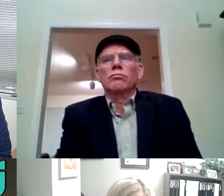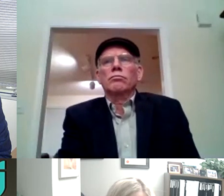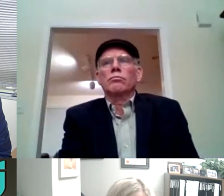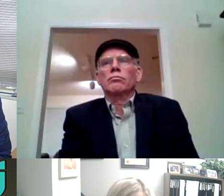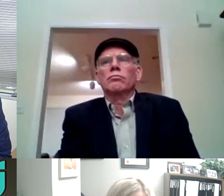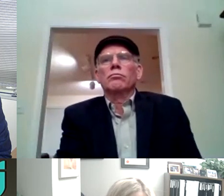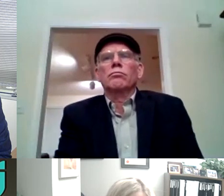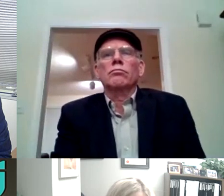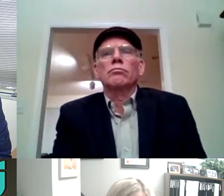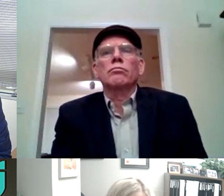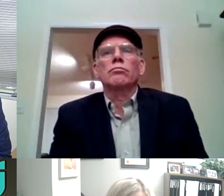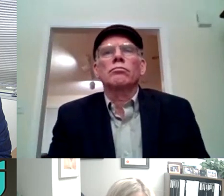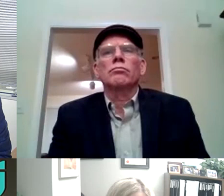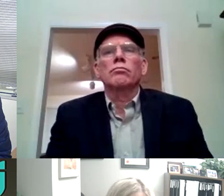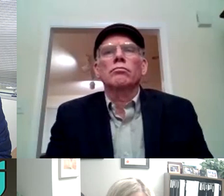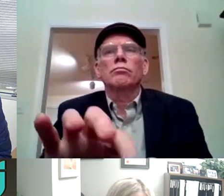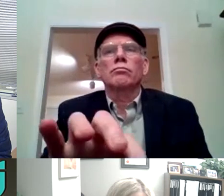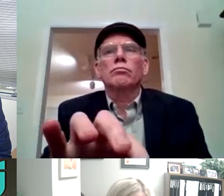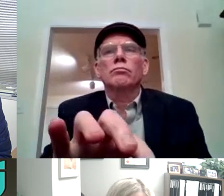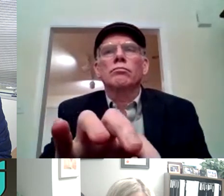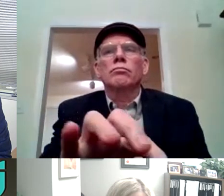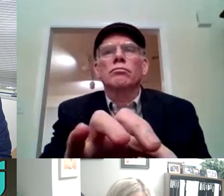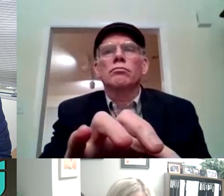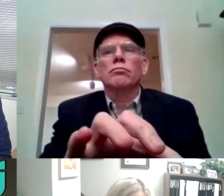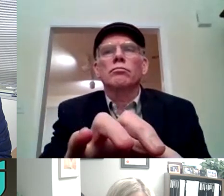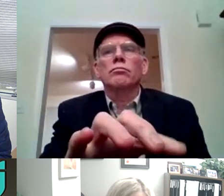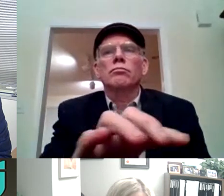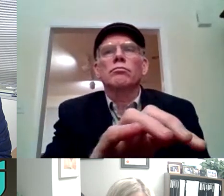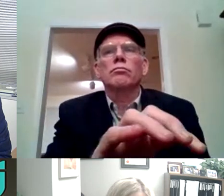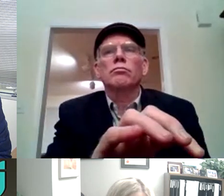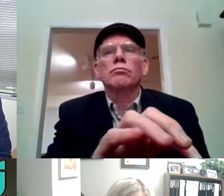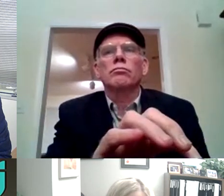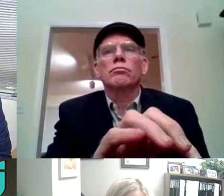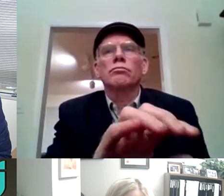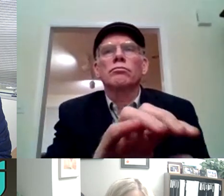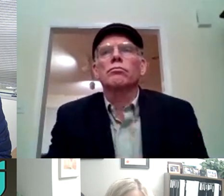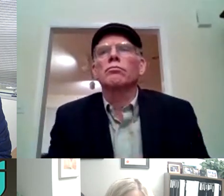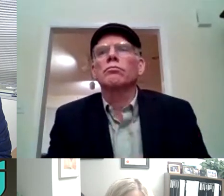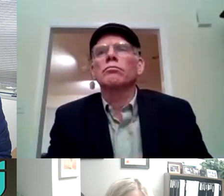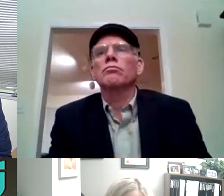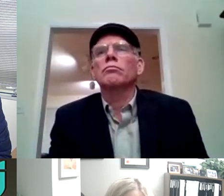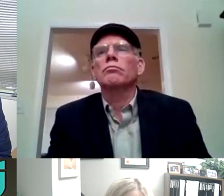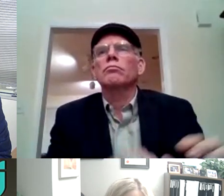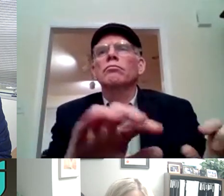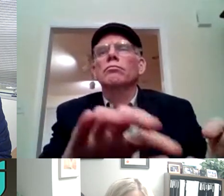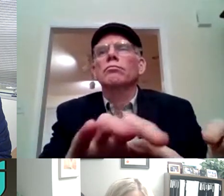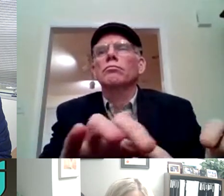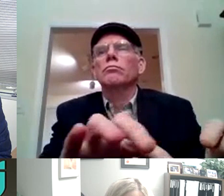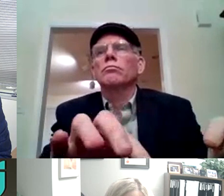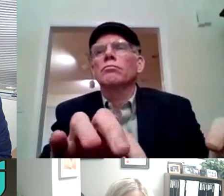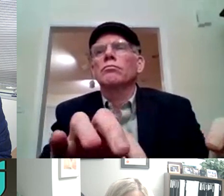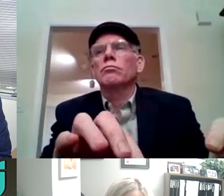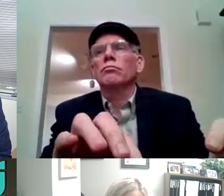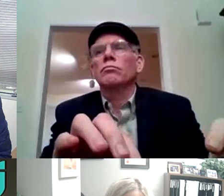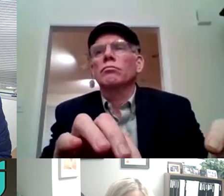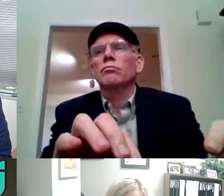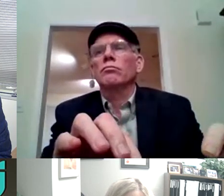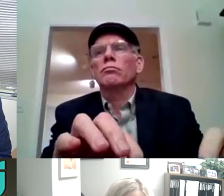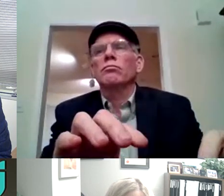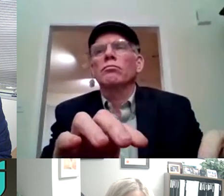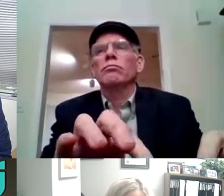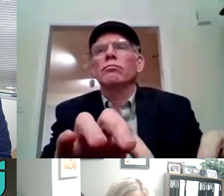nominator does a presentation, and then there's public comments and everybody gets, you know, X, Y, and Z amount of time. We're hoping for something that's a little bit more